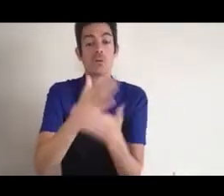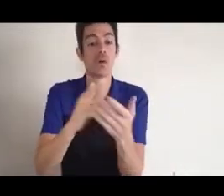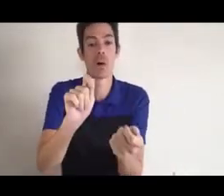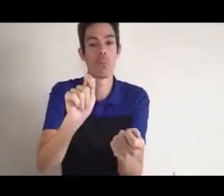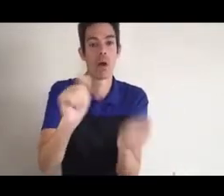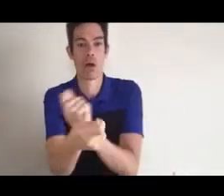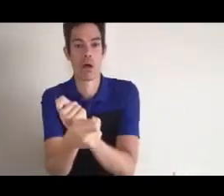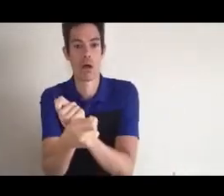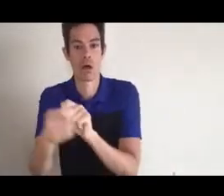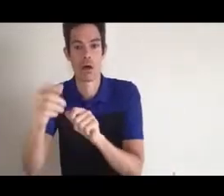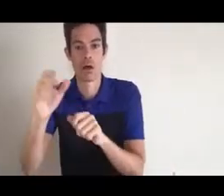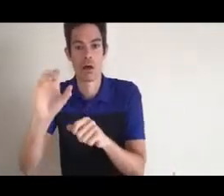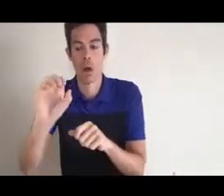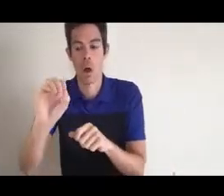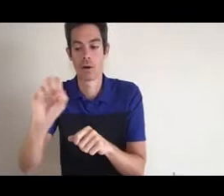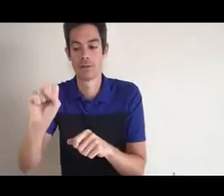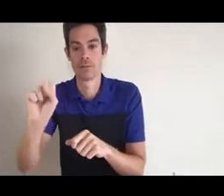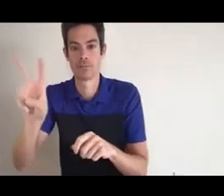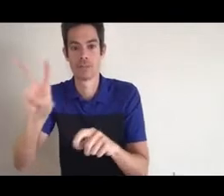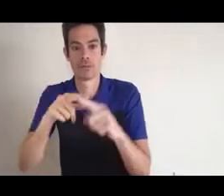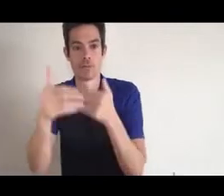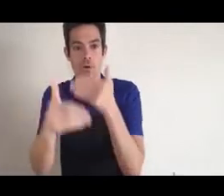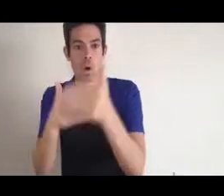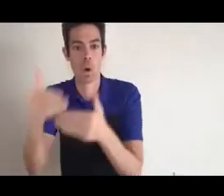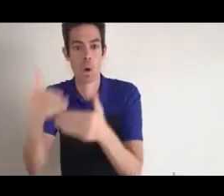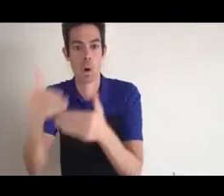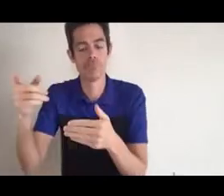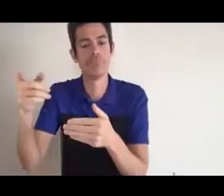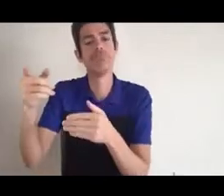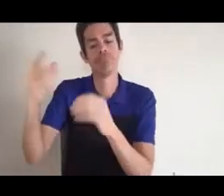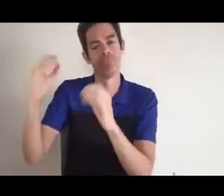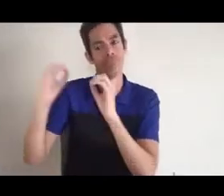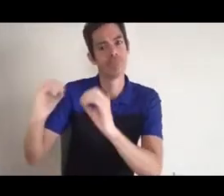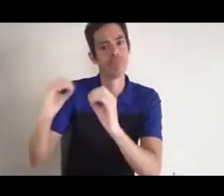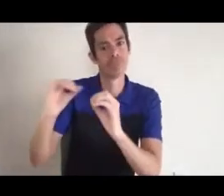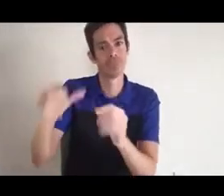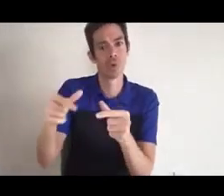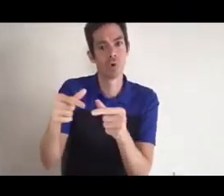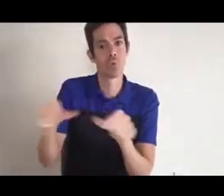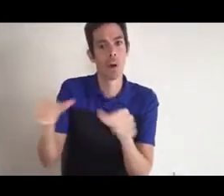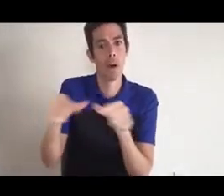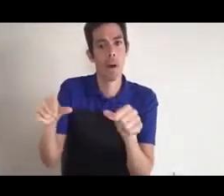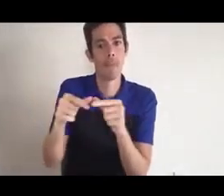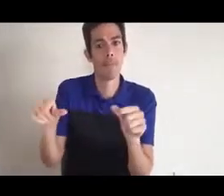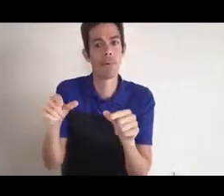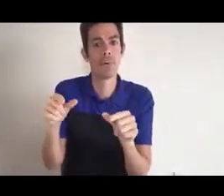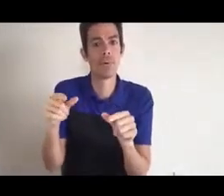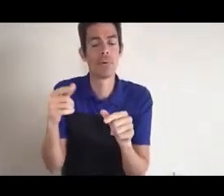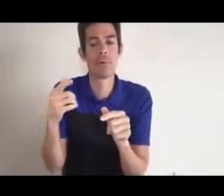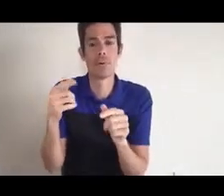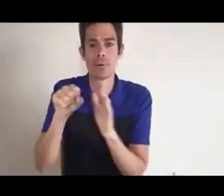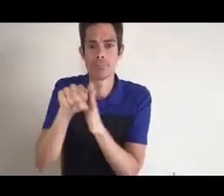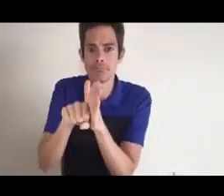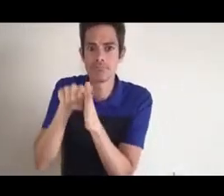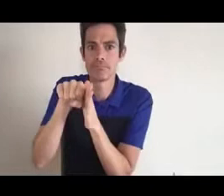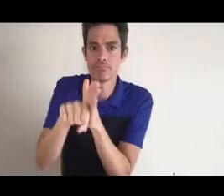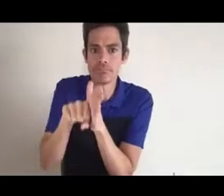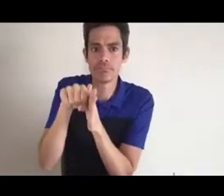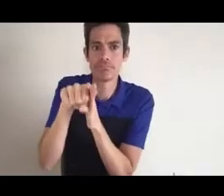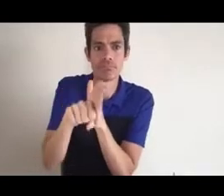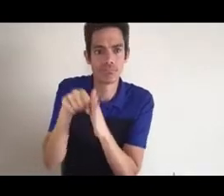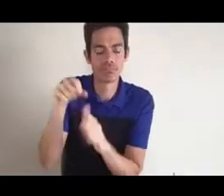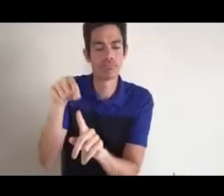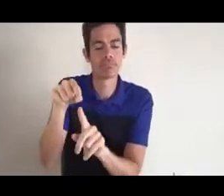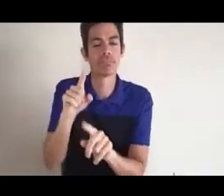SVO. Some people will also say OSV. It's a different order. And so this is how grammar is